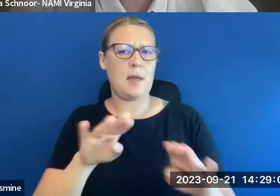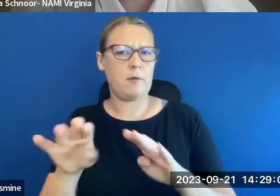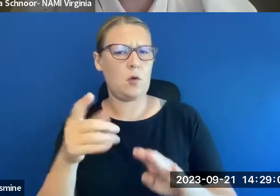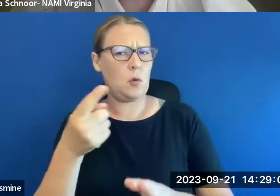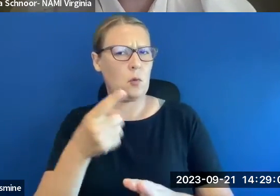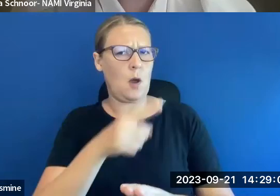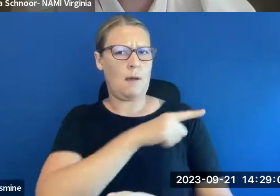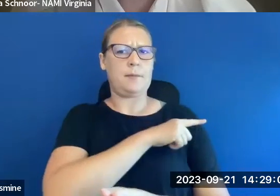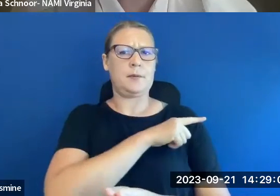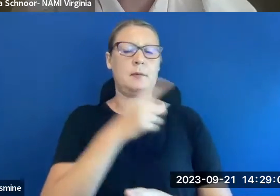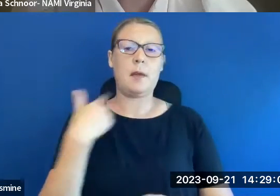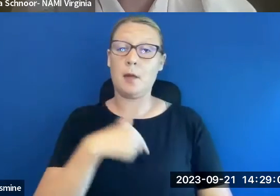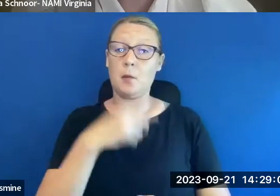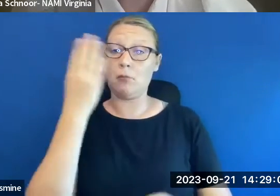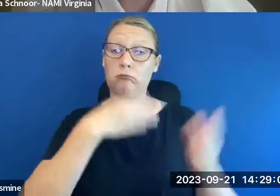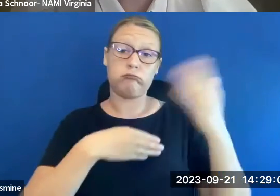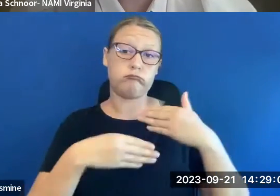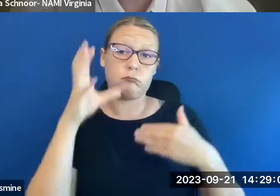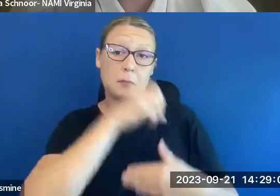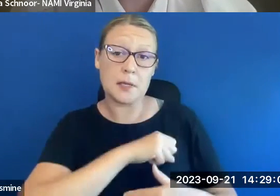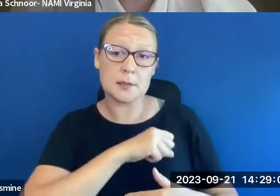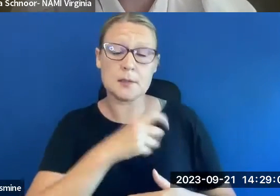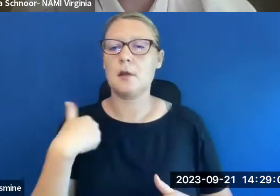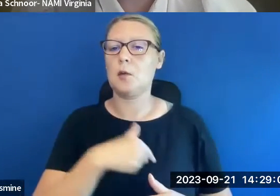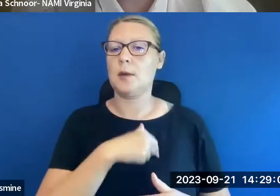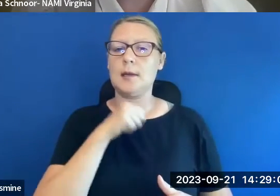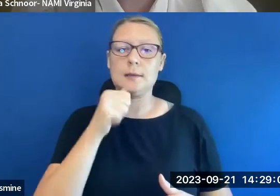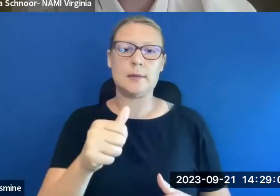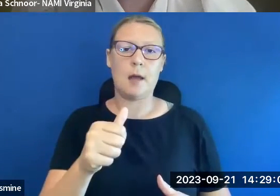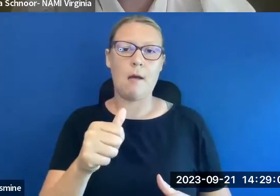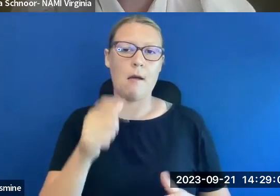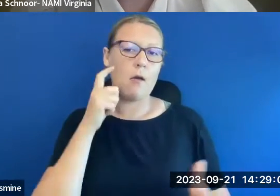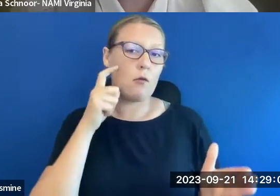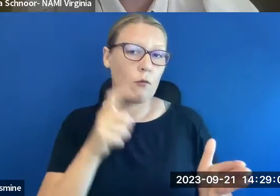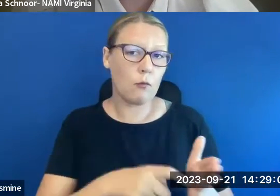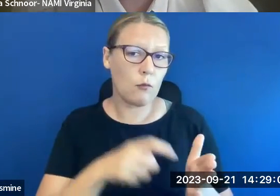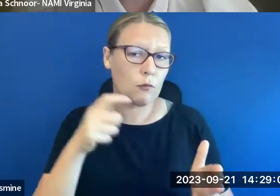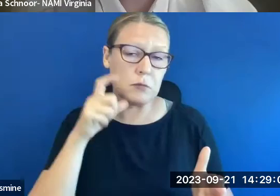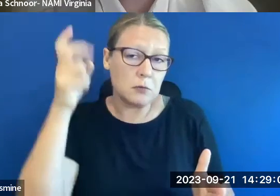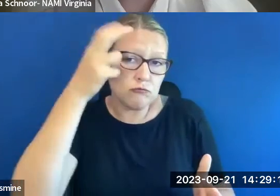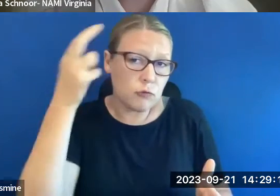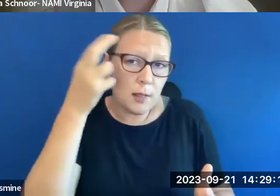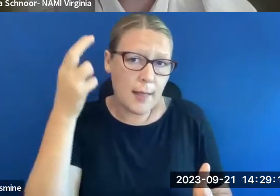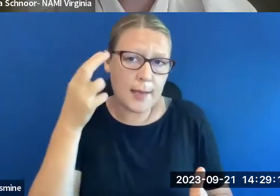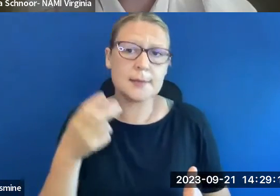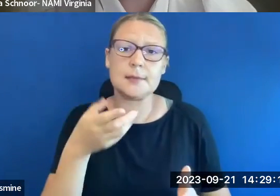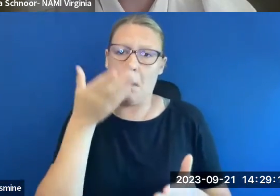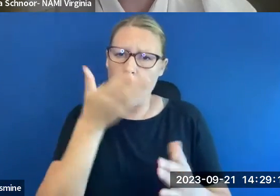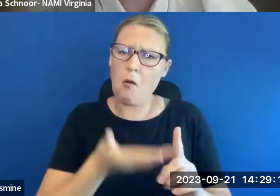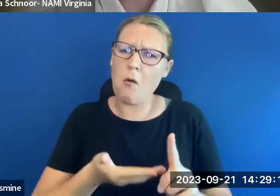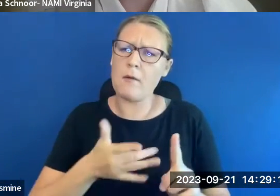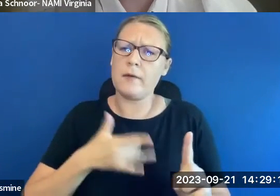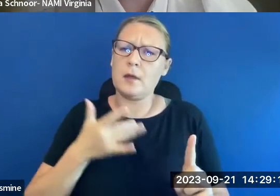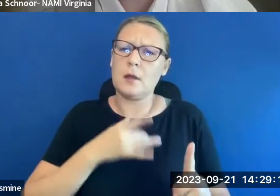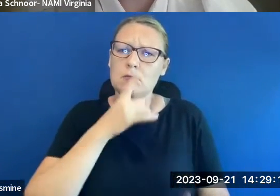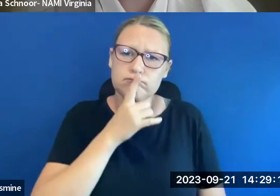know, we missed out on some things. Maybe we didn't realize that, hey, you know, they were feeling very alone.